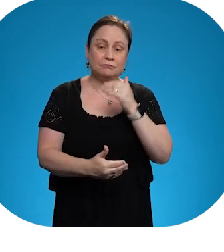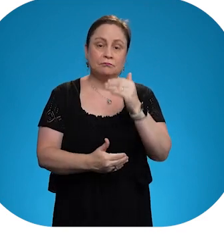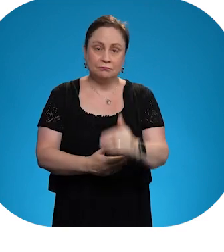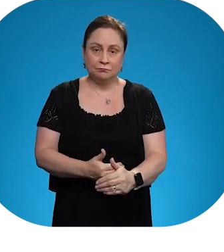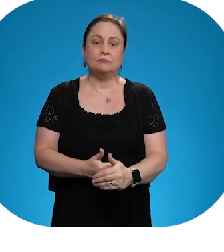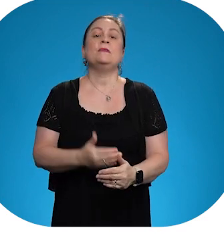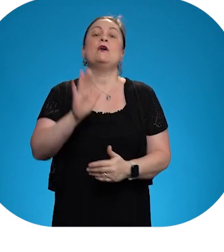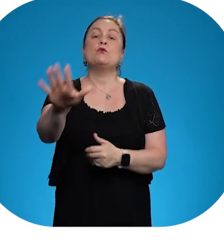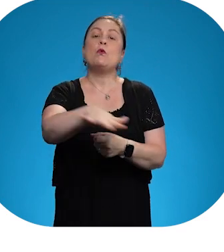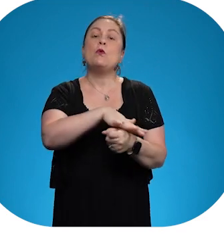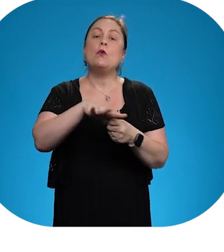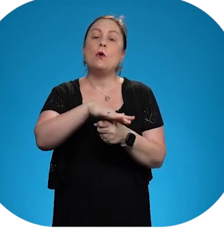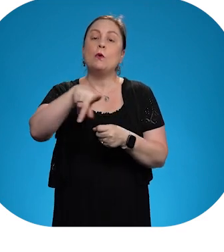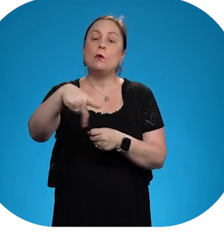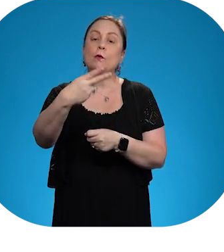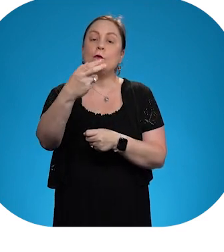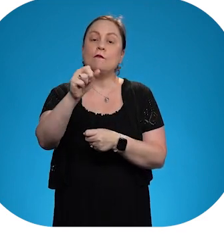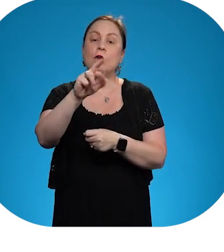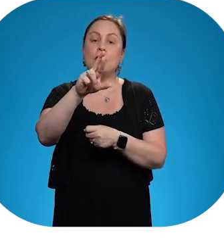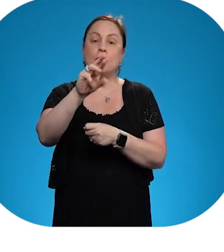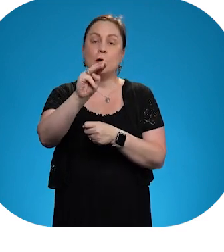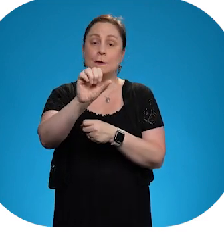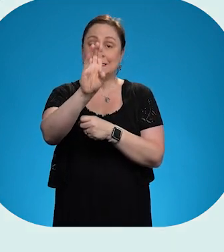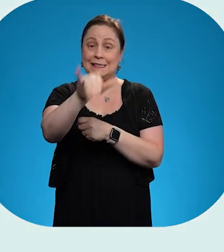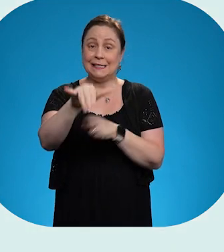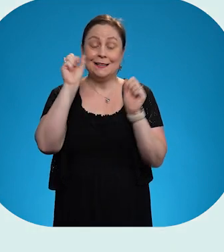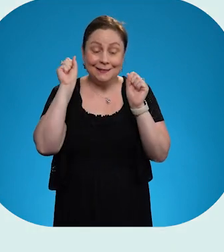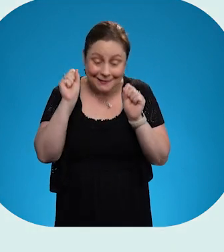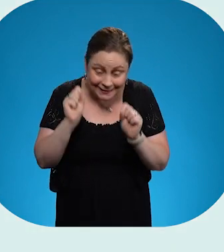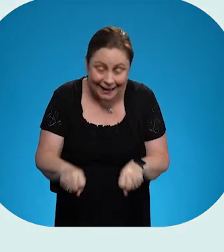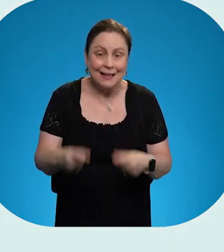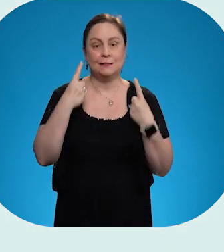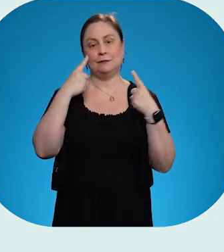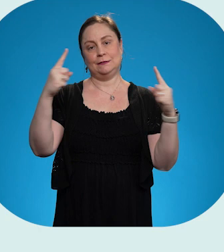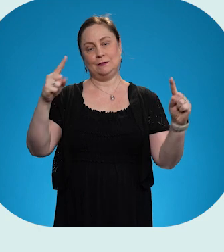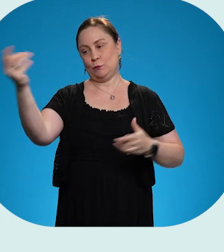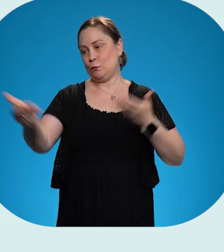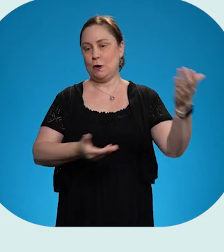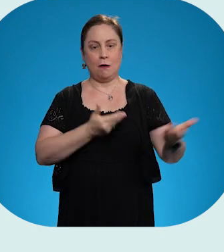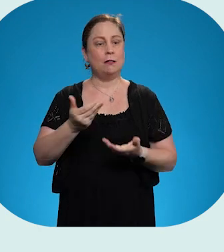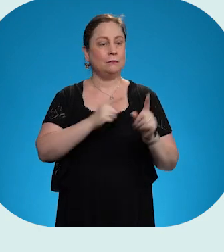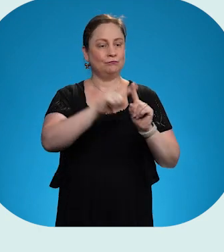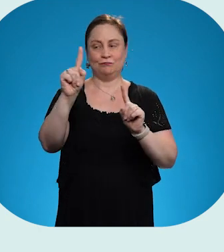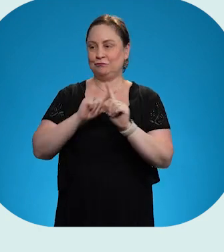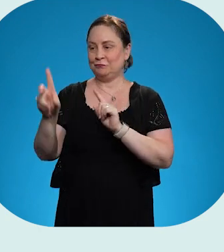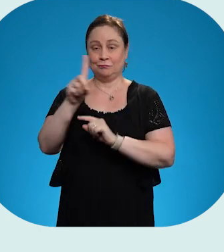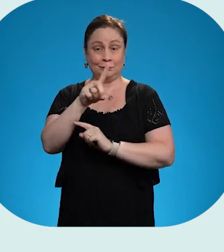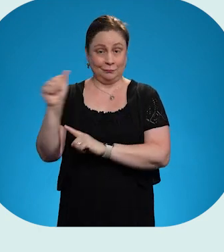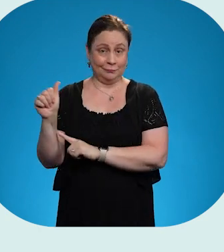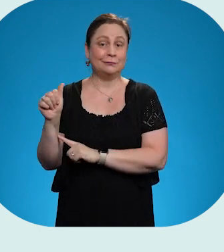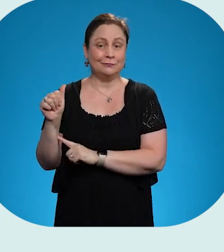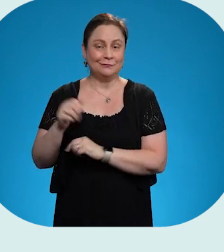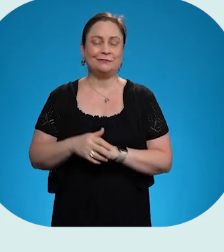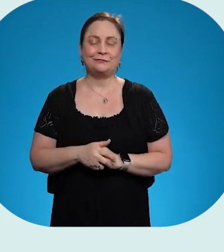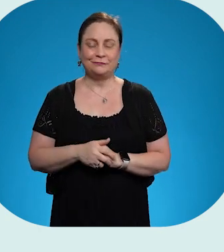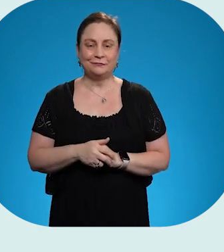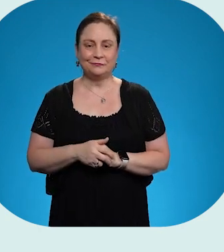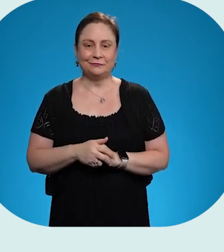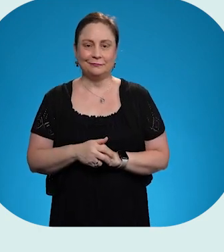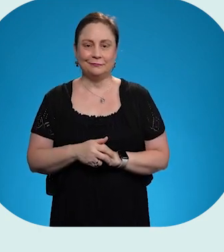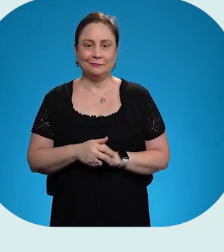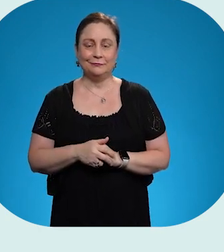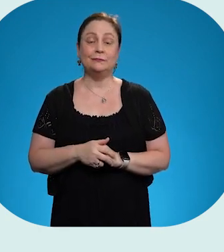steps that your local pharmacy can take to be more accessible and welcoming to people of all disabilities and walks of